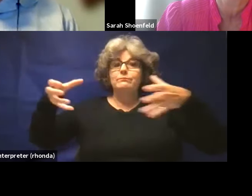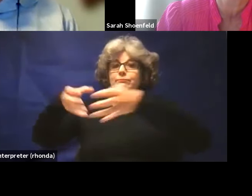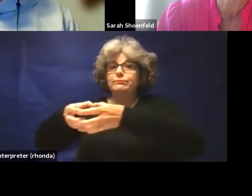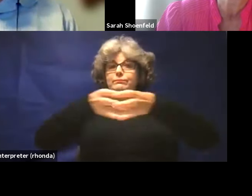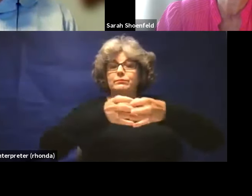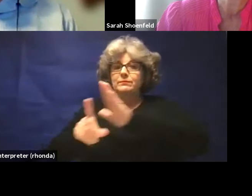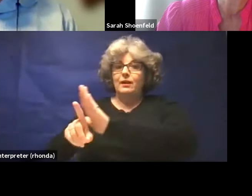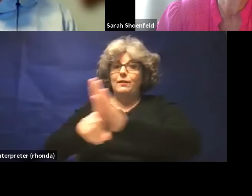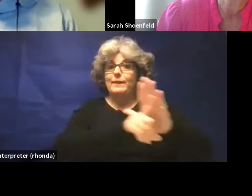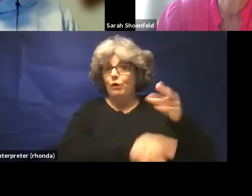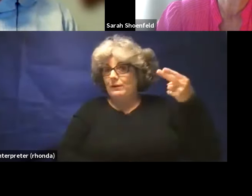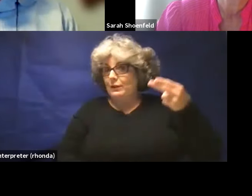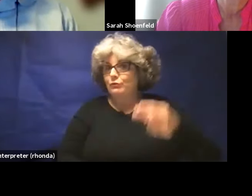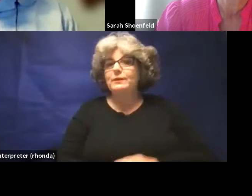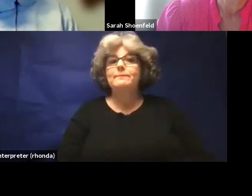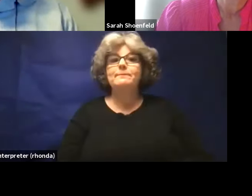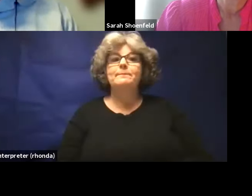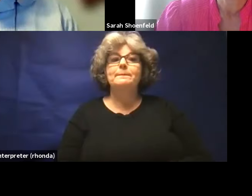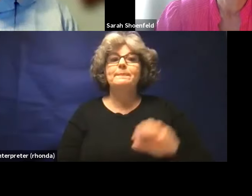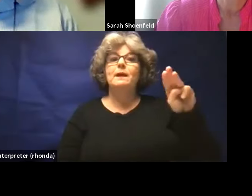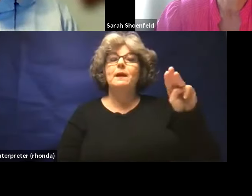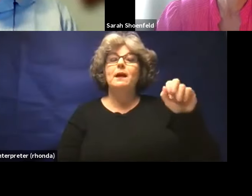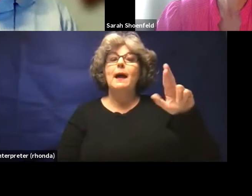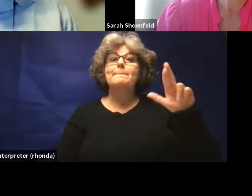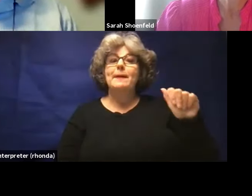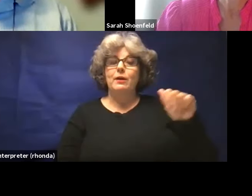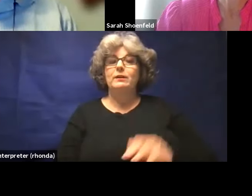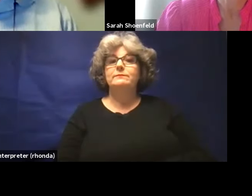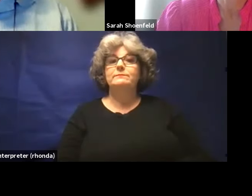their own history. The Dig DC